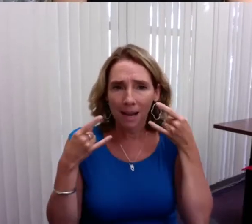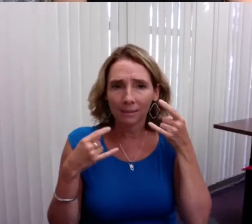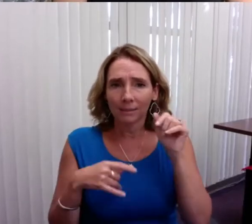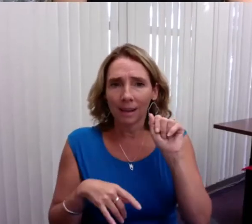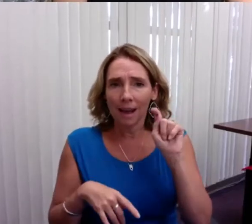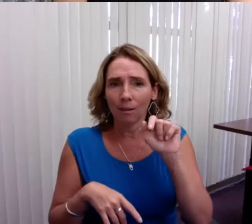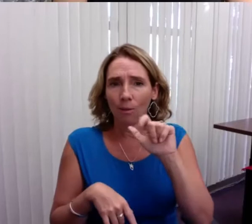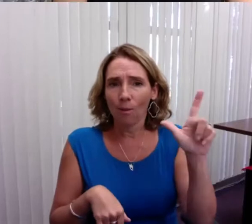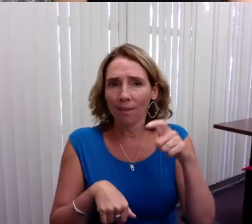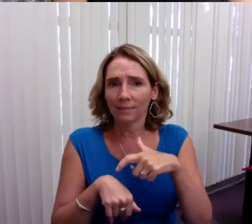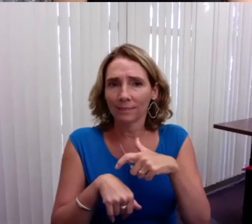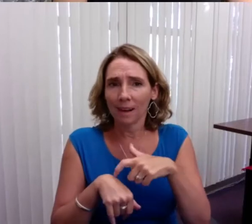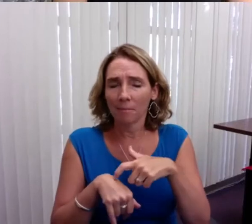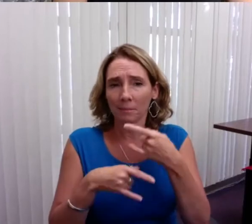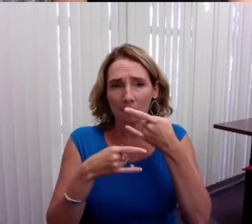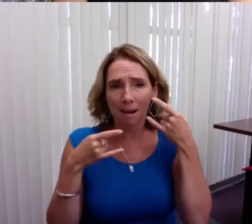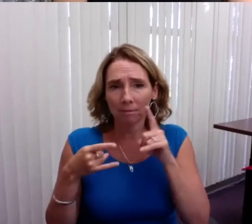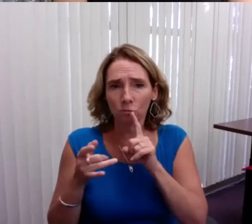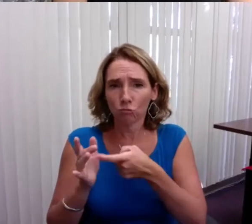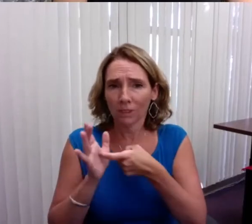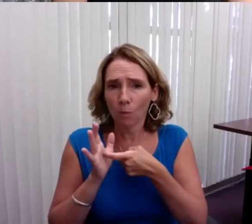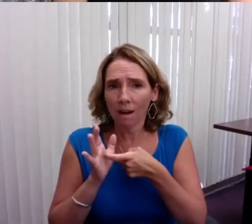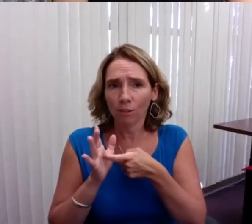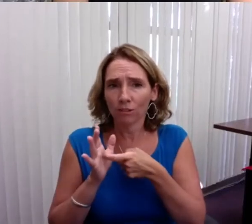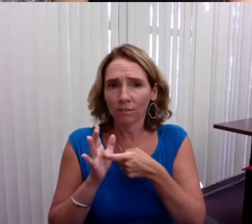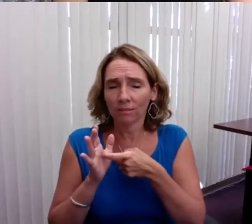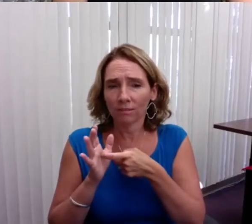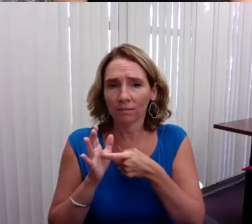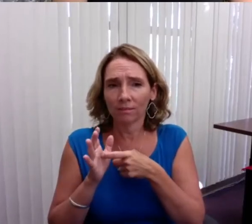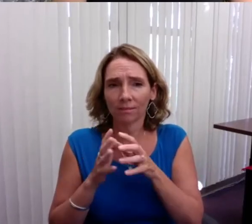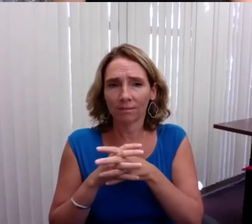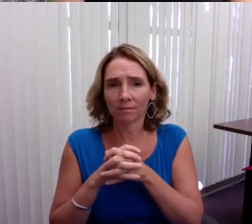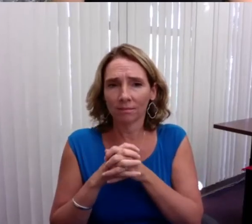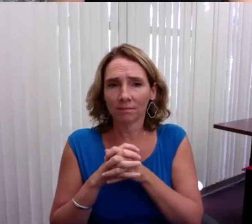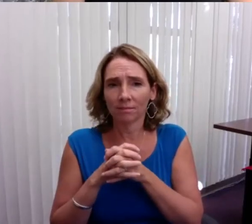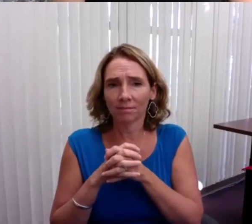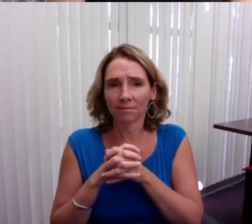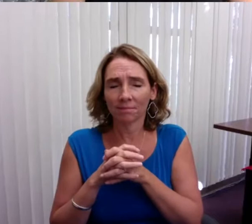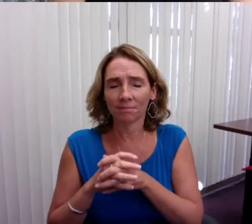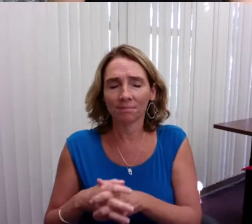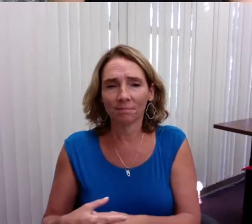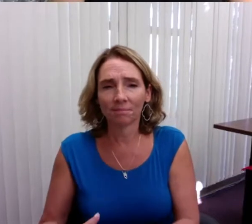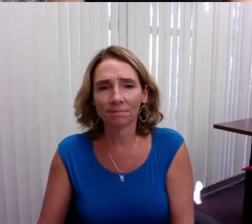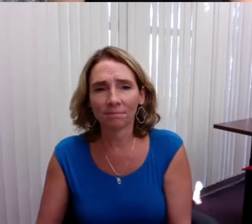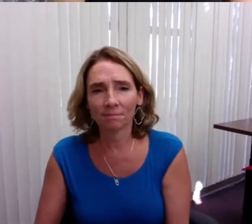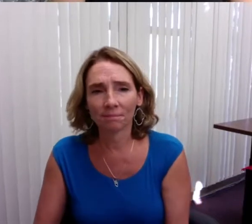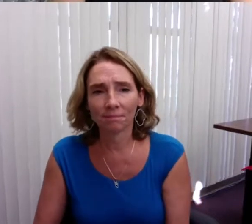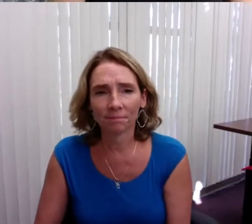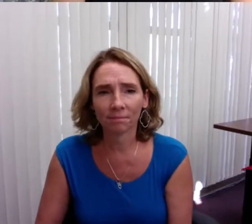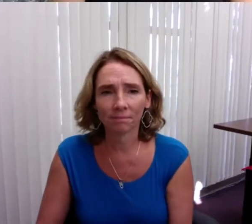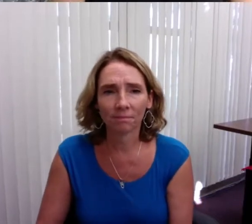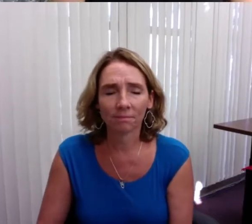do practice 100% mask wearing at all times. They are required here.